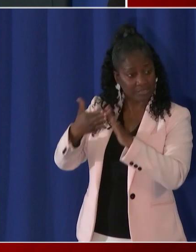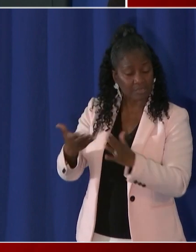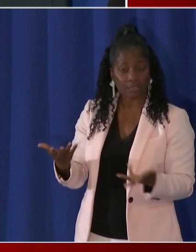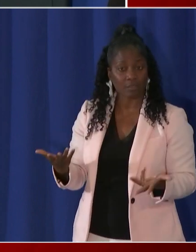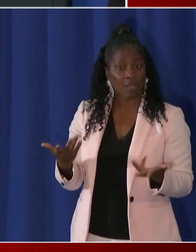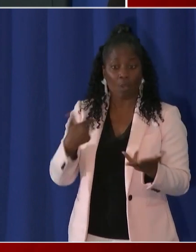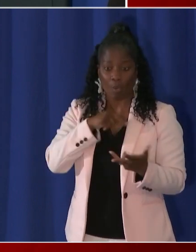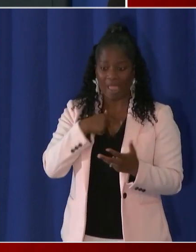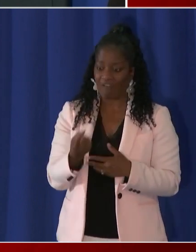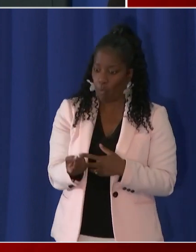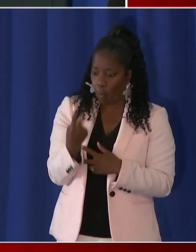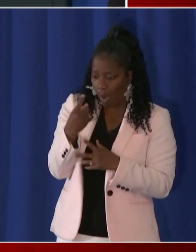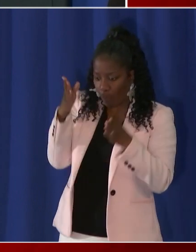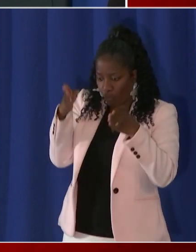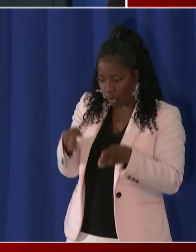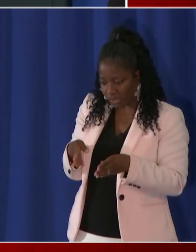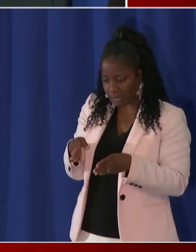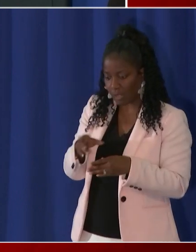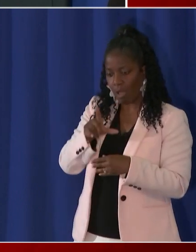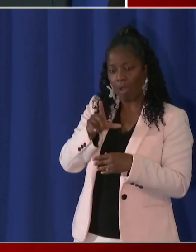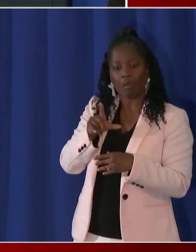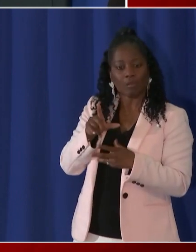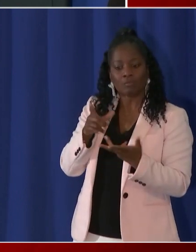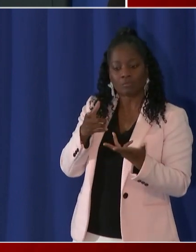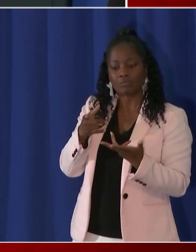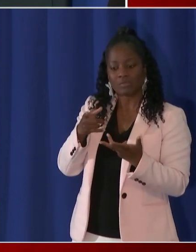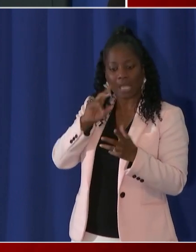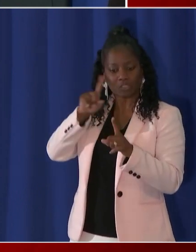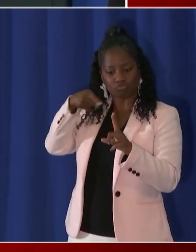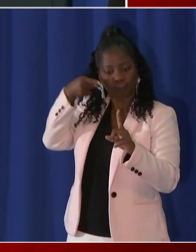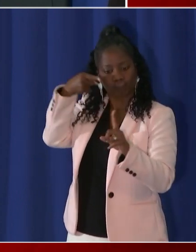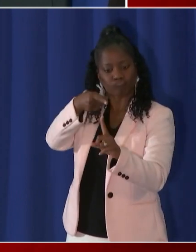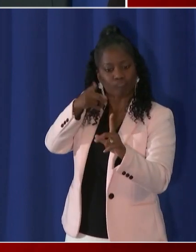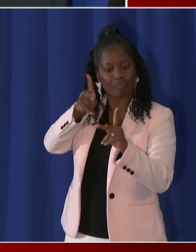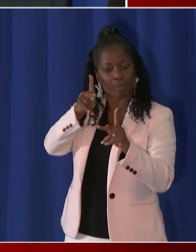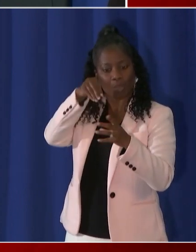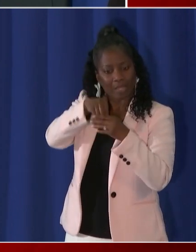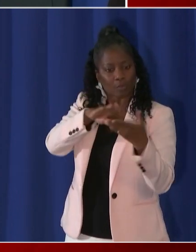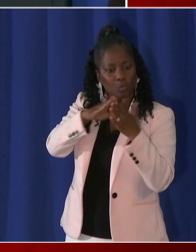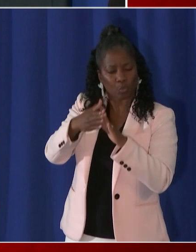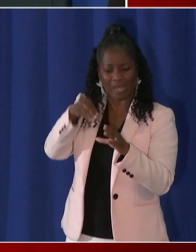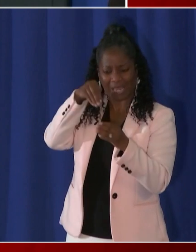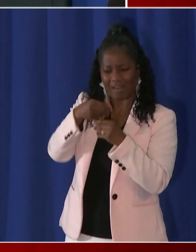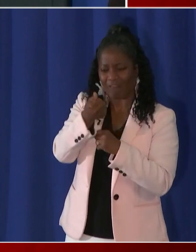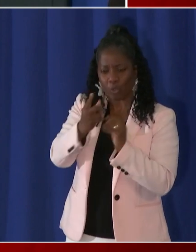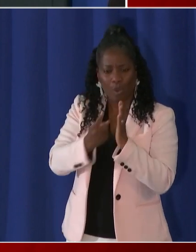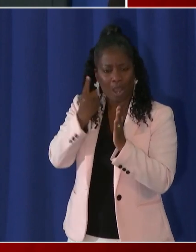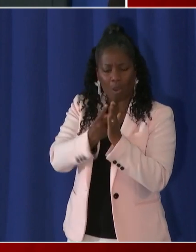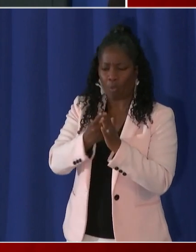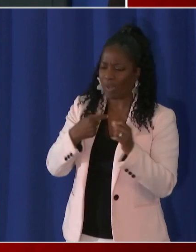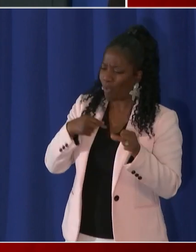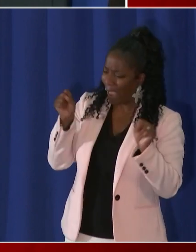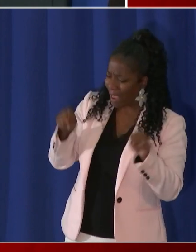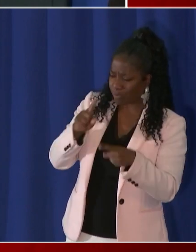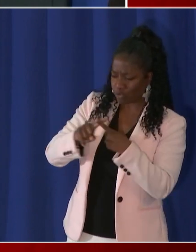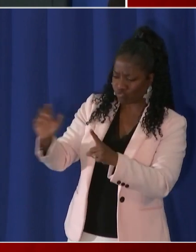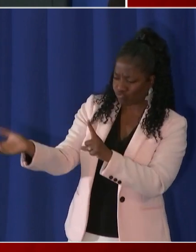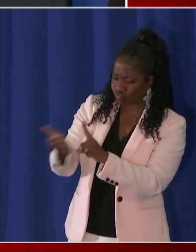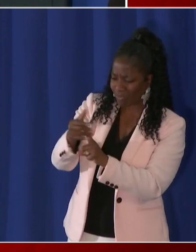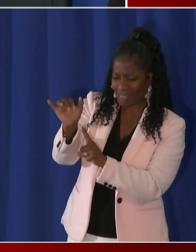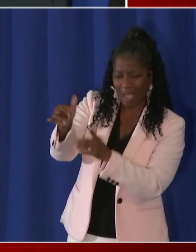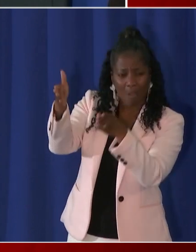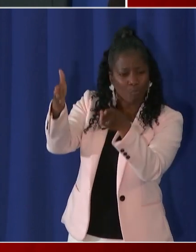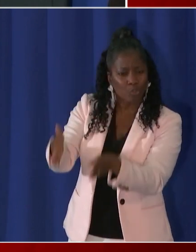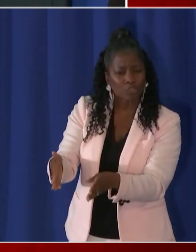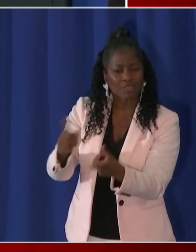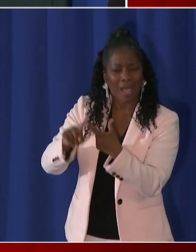had a lone wolf sniper targeting individuals in our community, in the matter of a couple of hours, we were able to isolate the individual. We